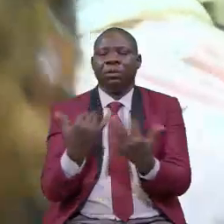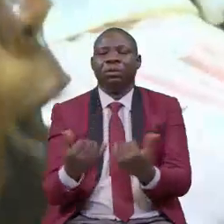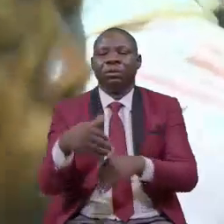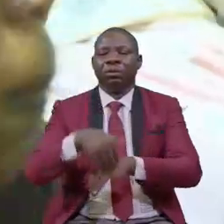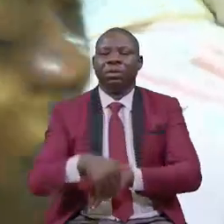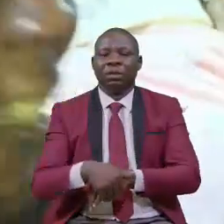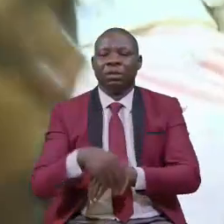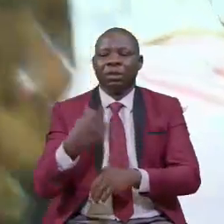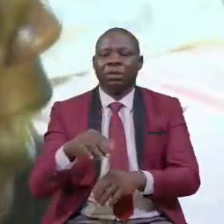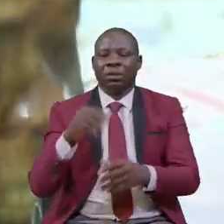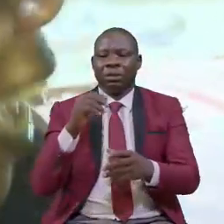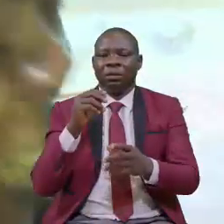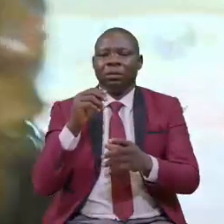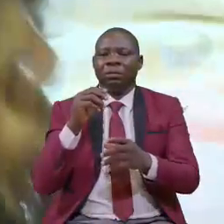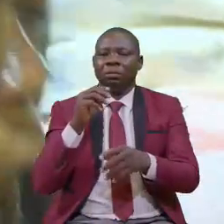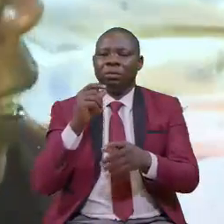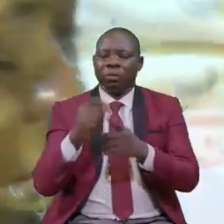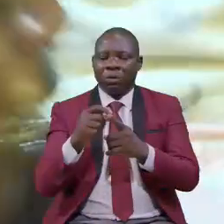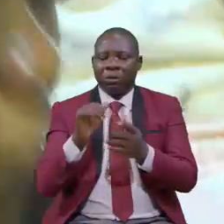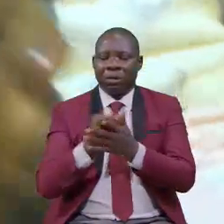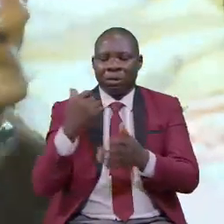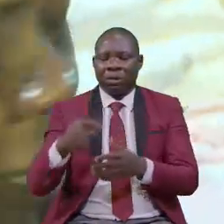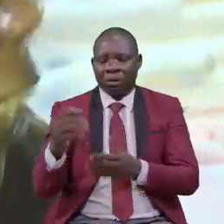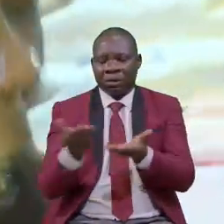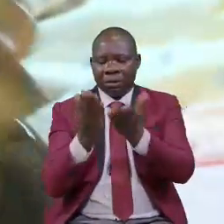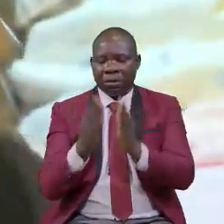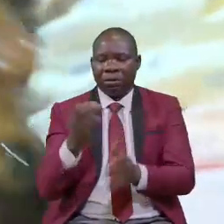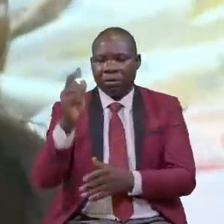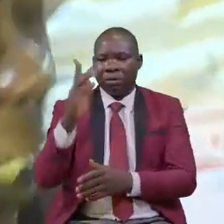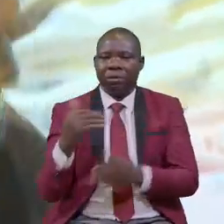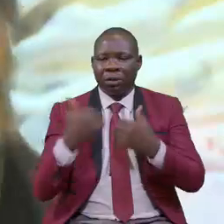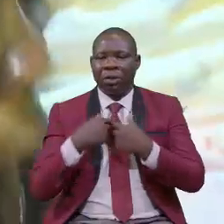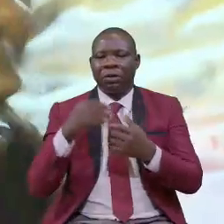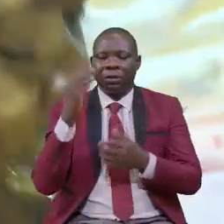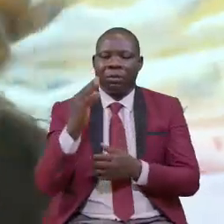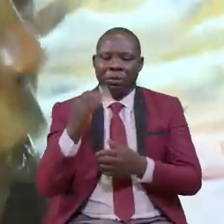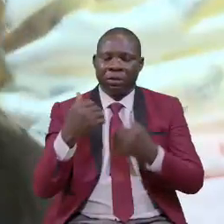The message that the servant of God has preached has benefited you.